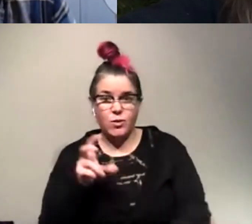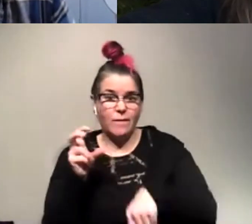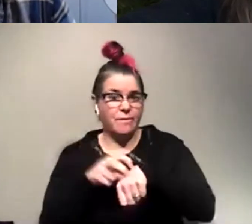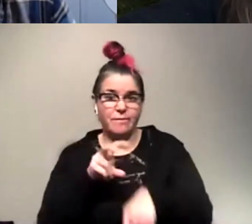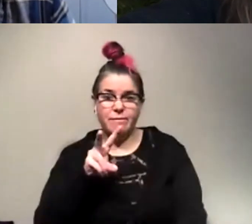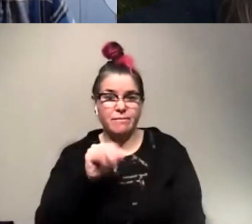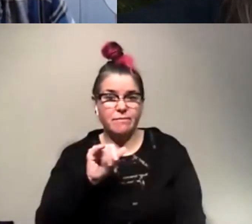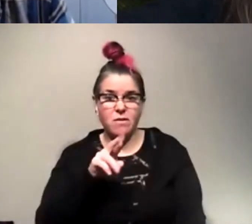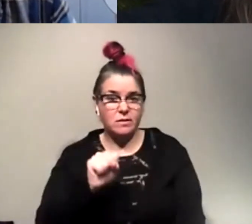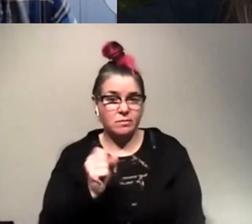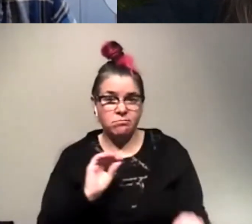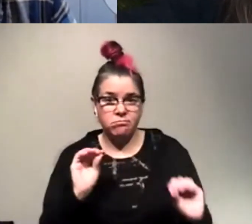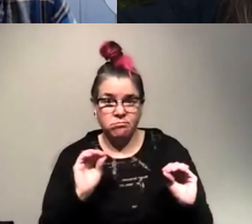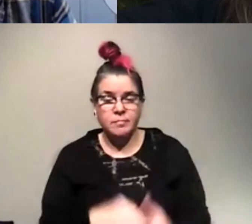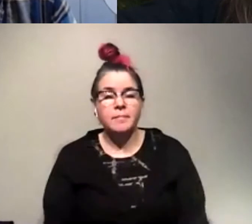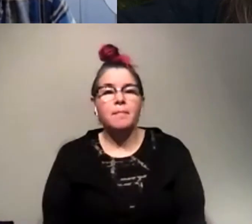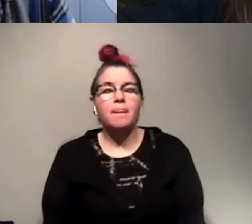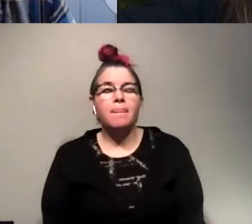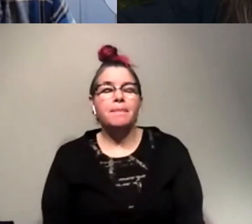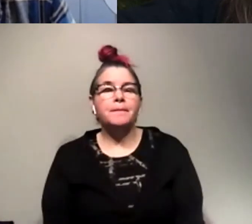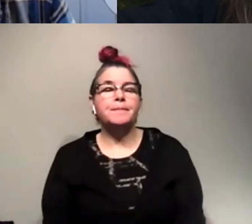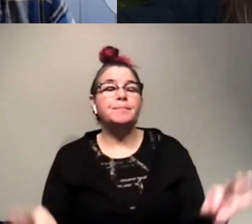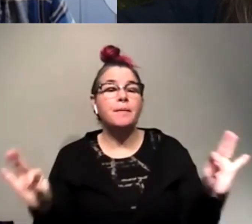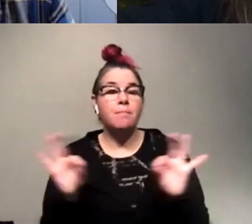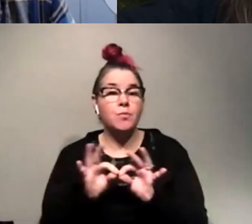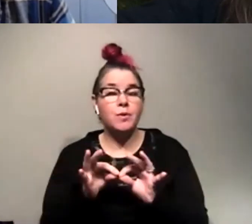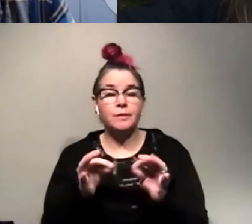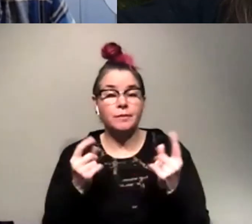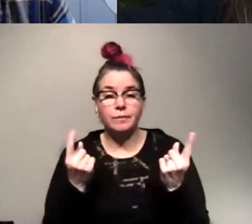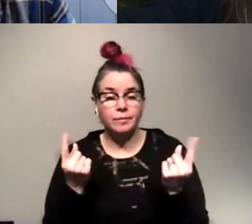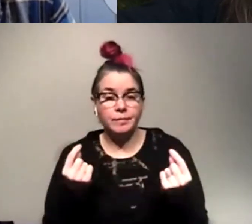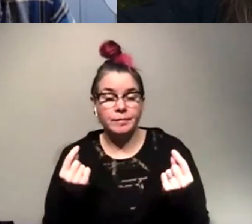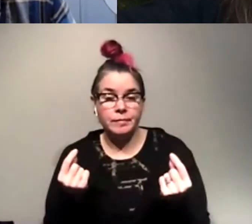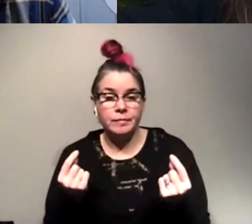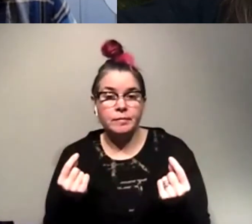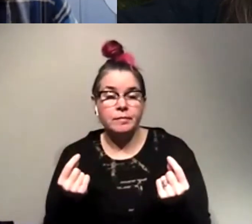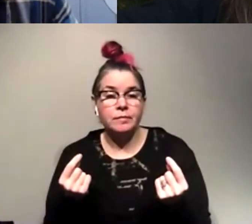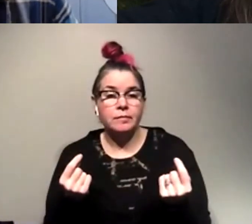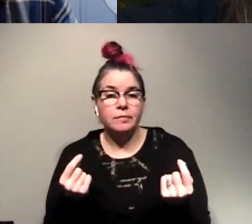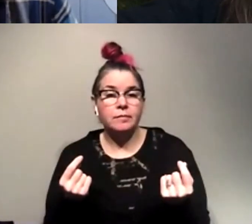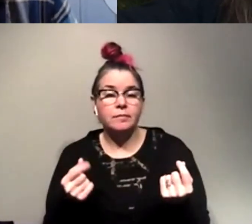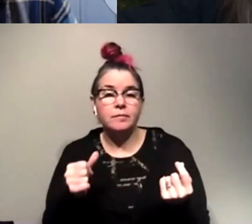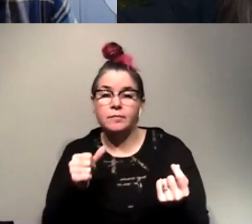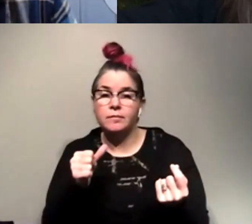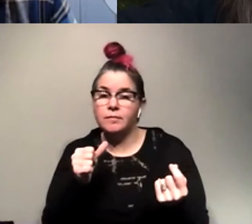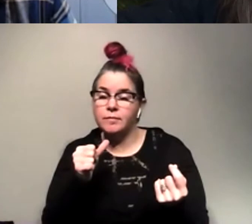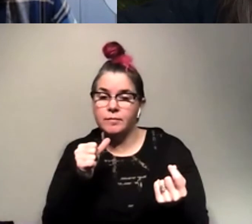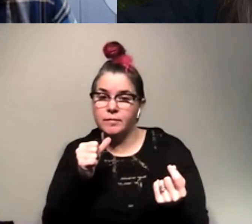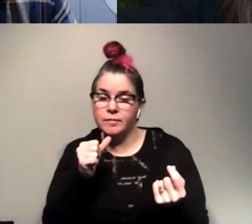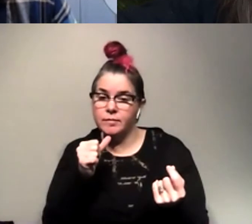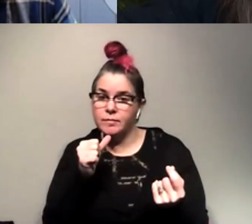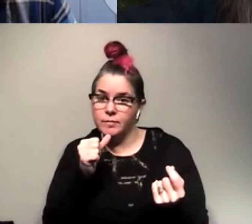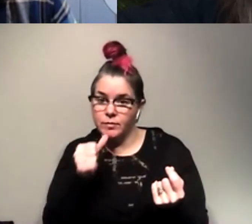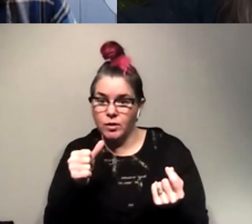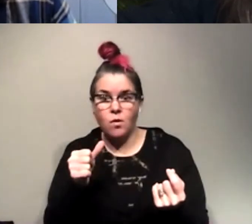And so one of the most important things that can be done is just not giving antibiotics when they're not